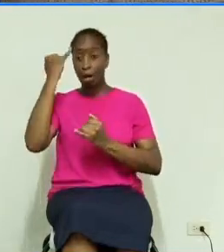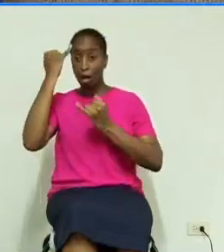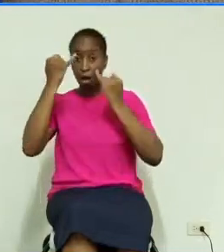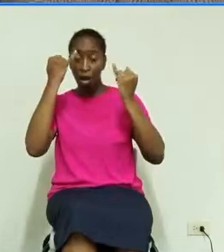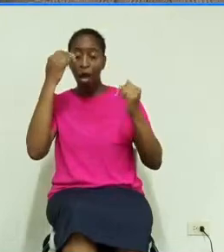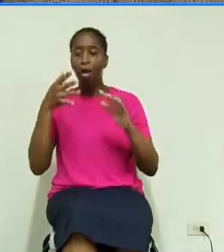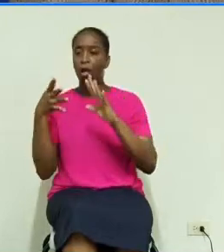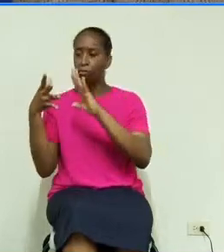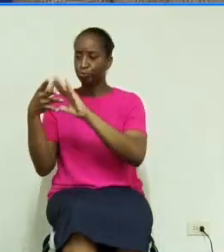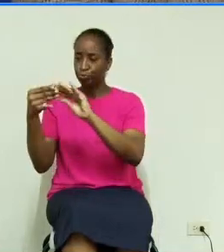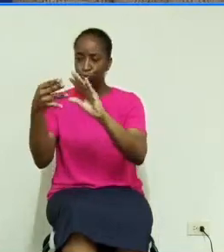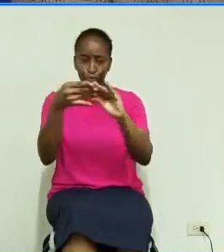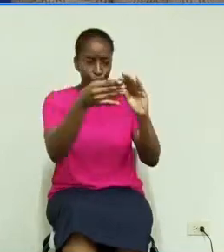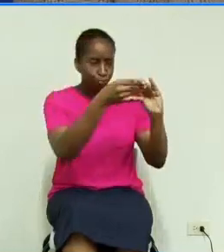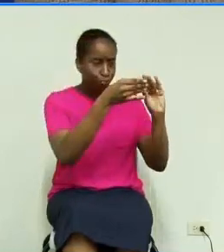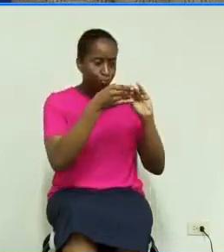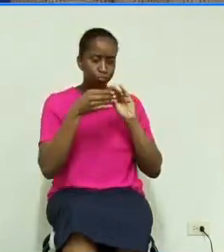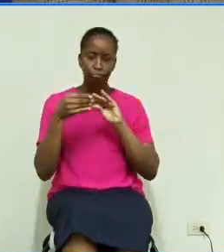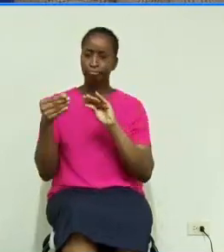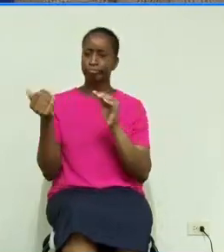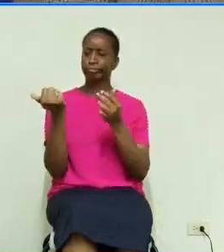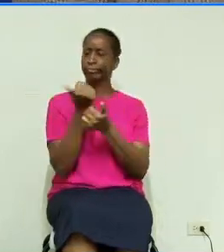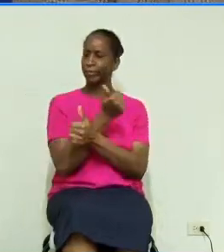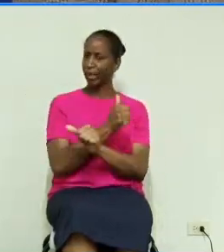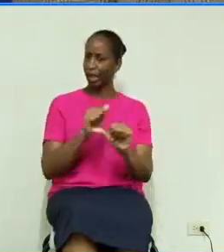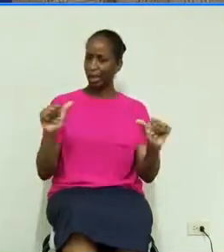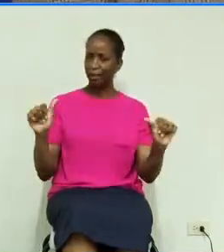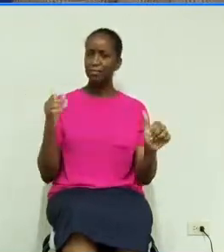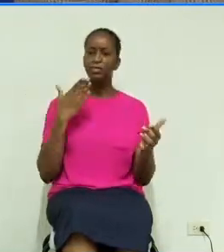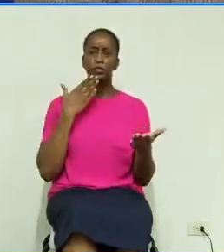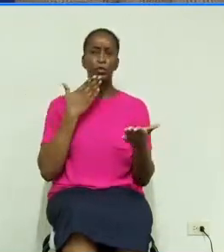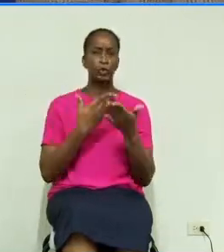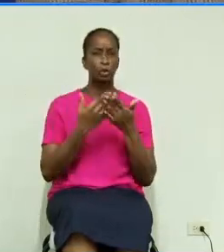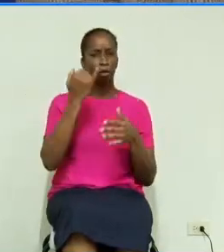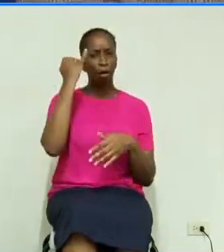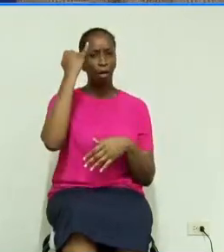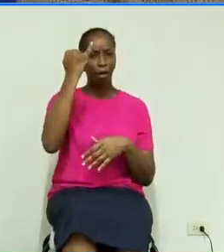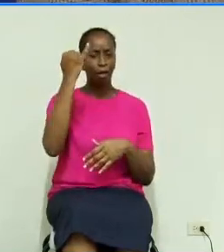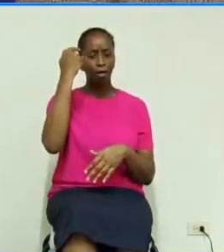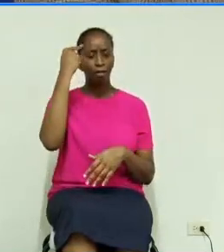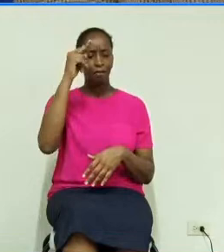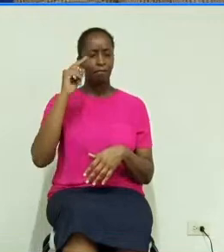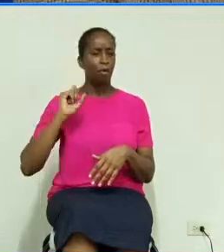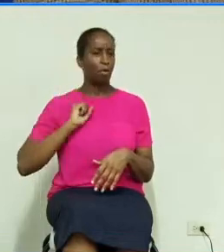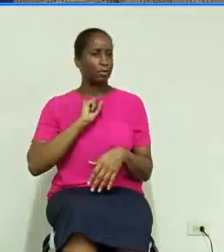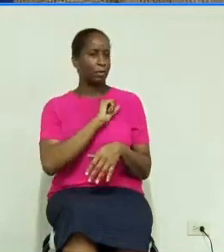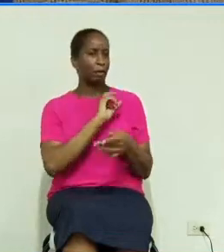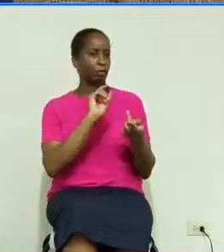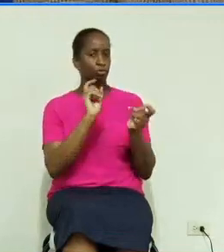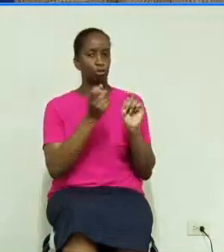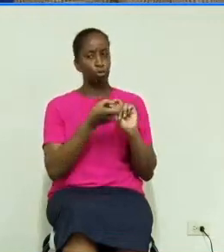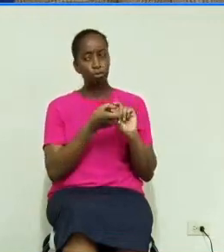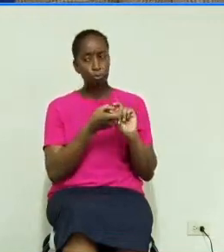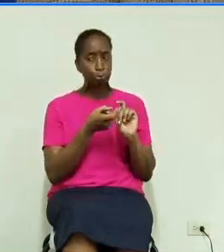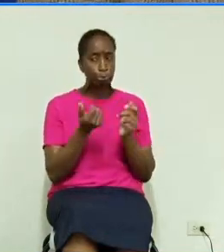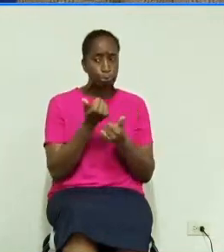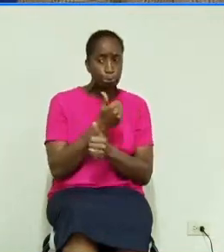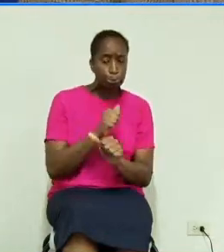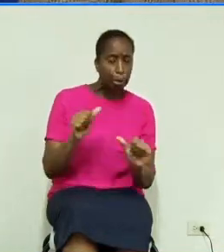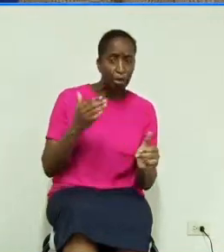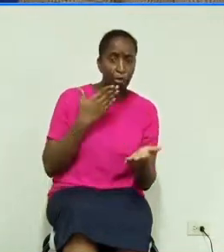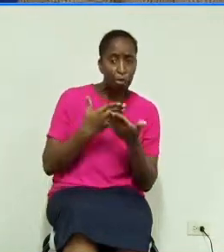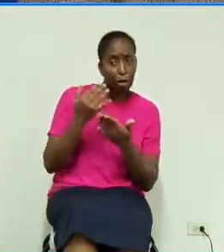that the Senate should remain, but that adjustments might be made to its